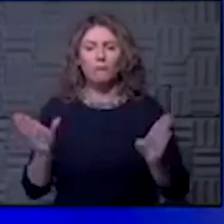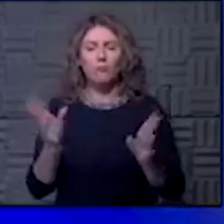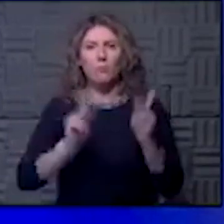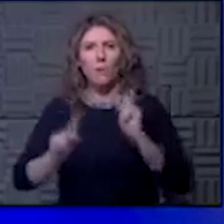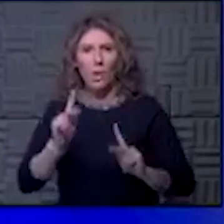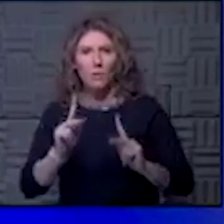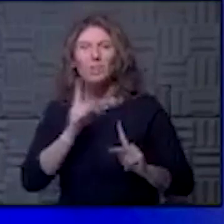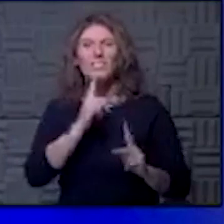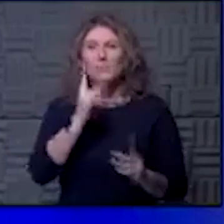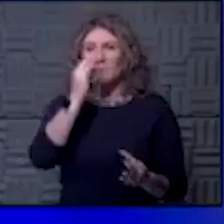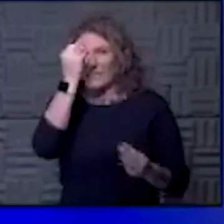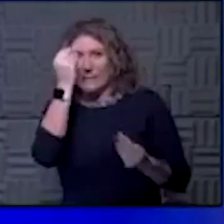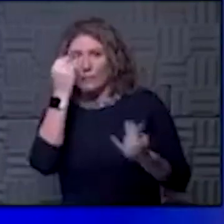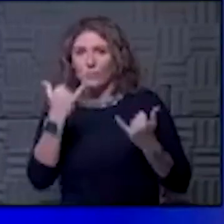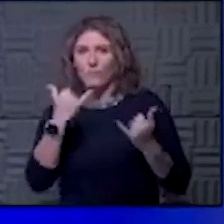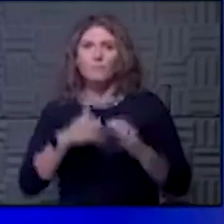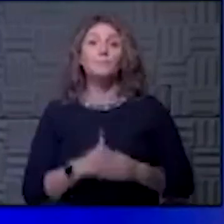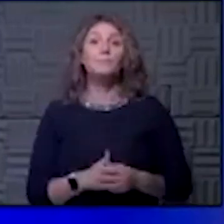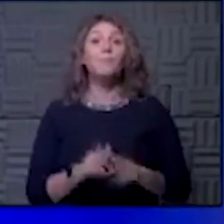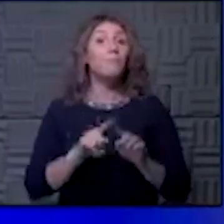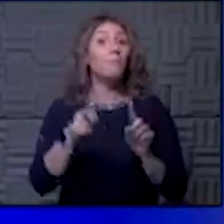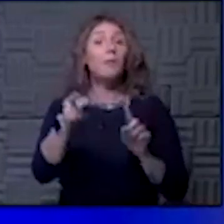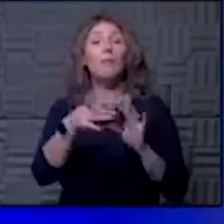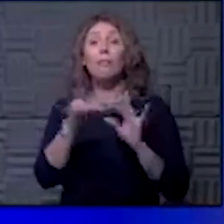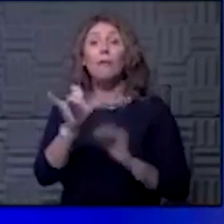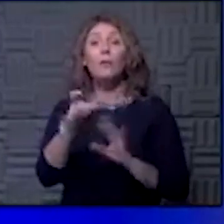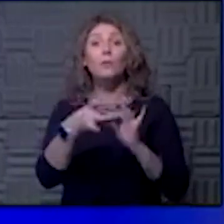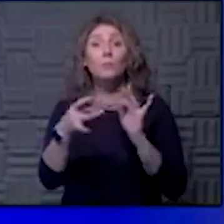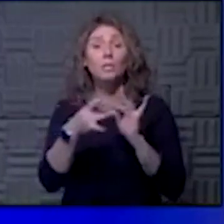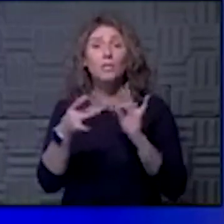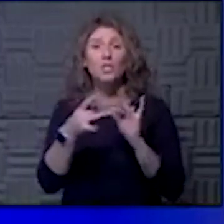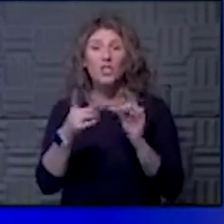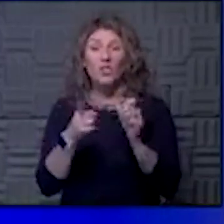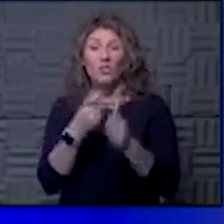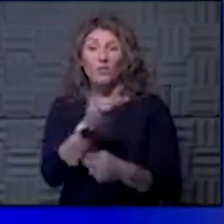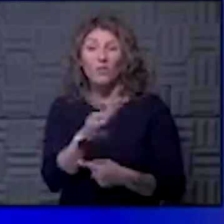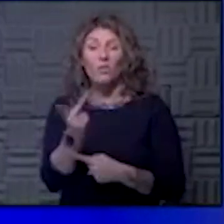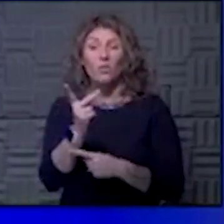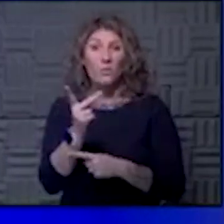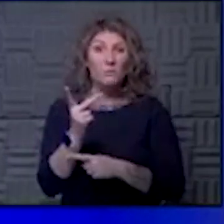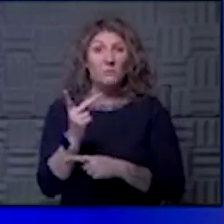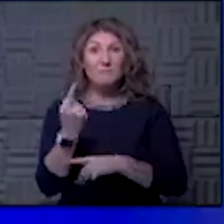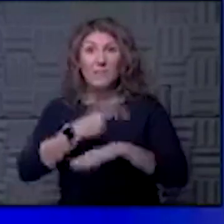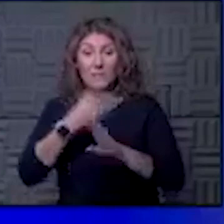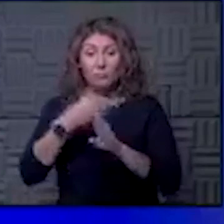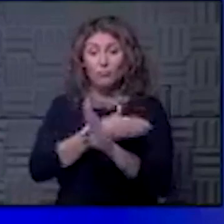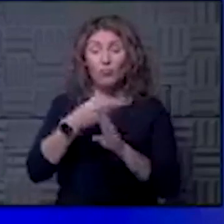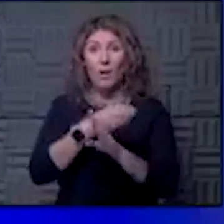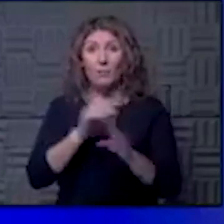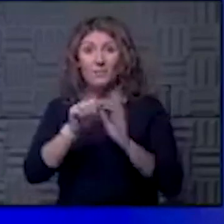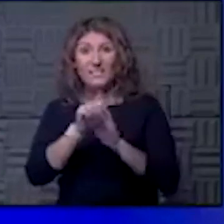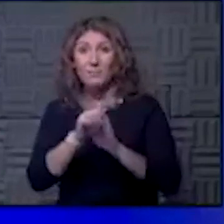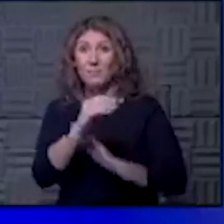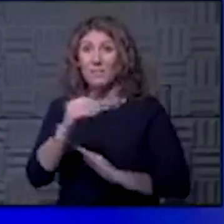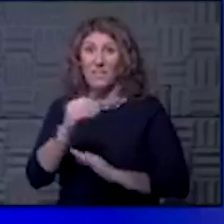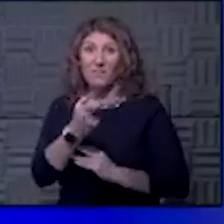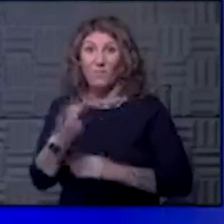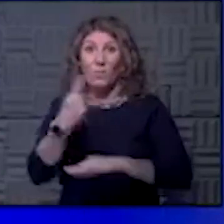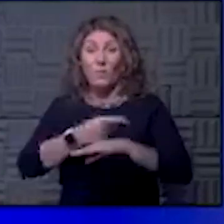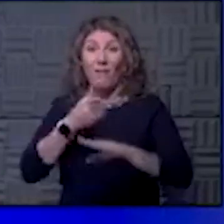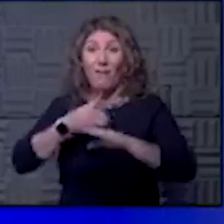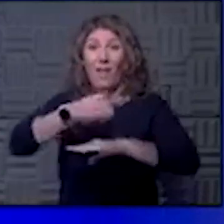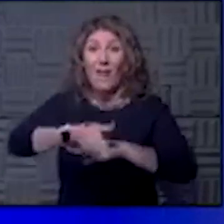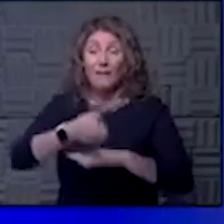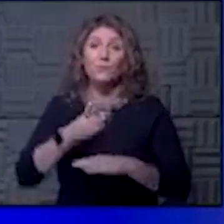that is being considered. But just as you said, really, those first couple days prior to any symptoms and those first few days after symptoms start